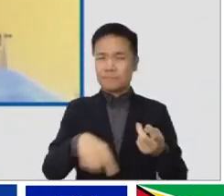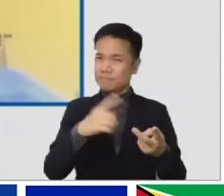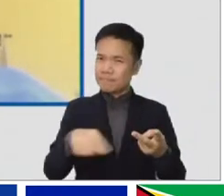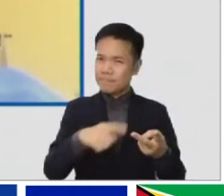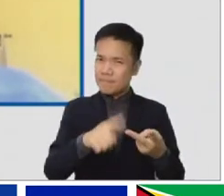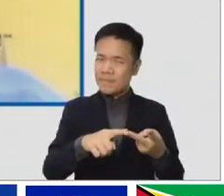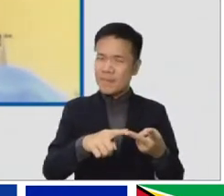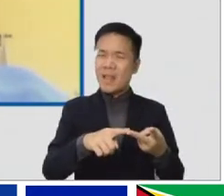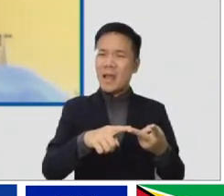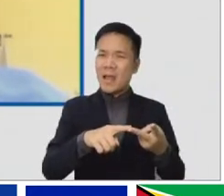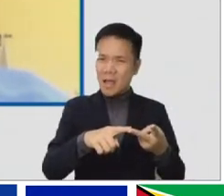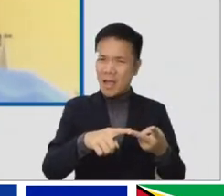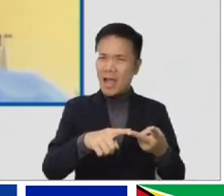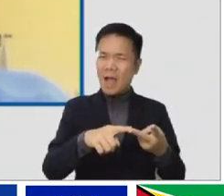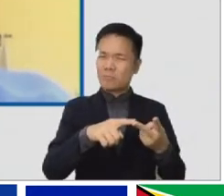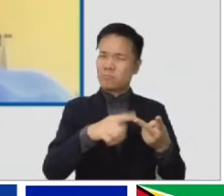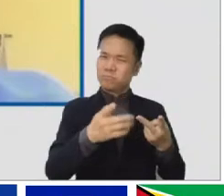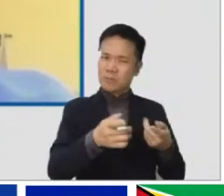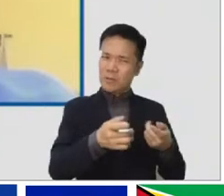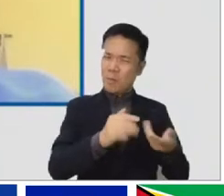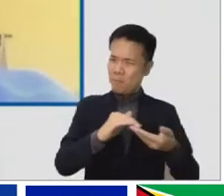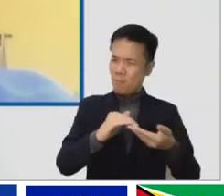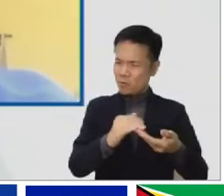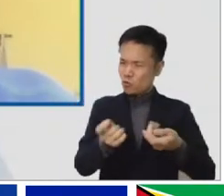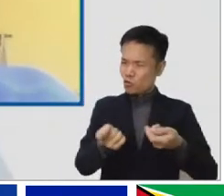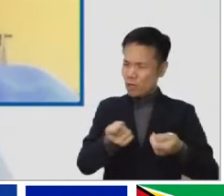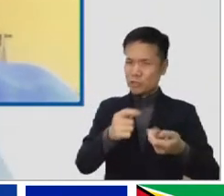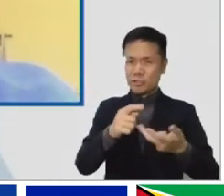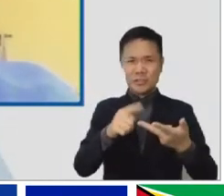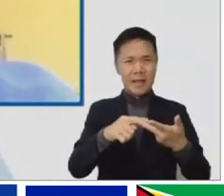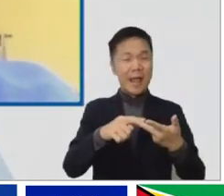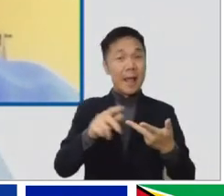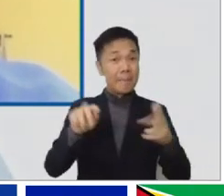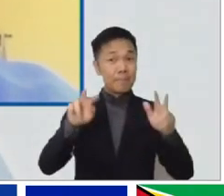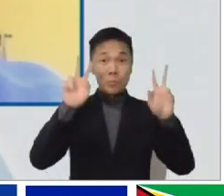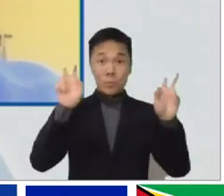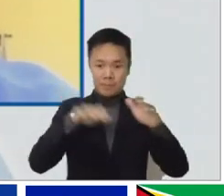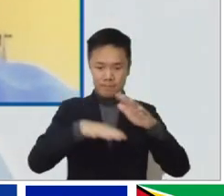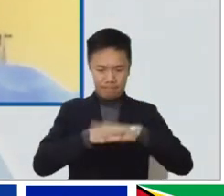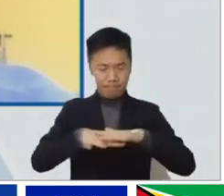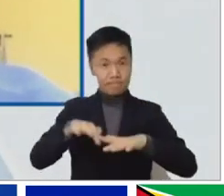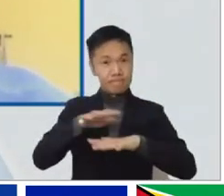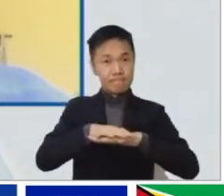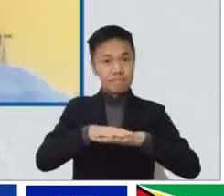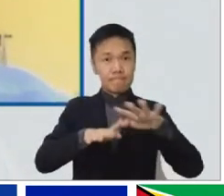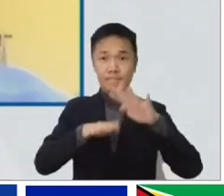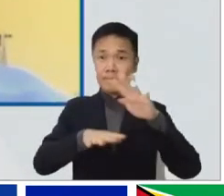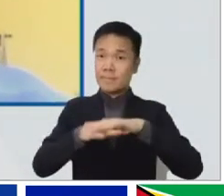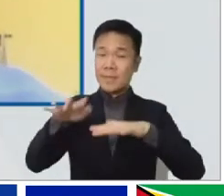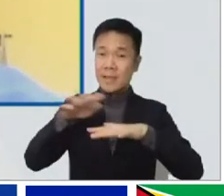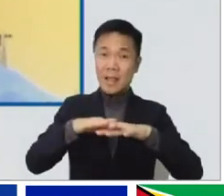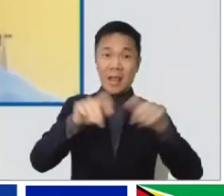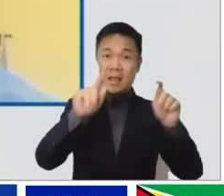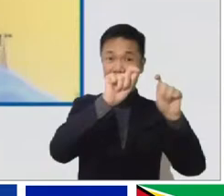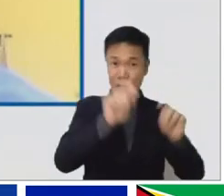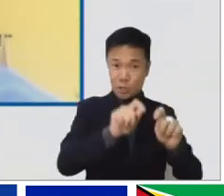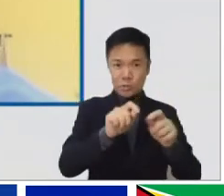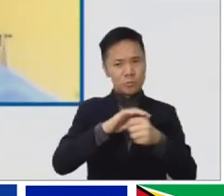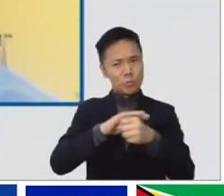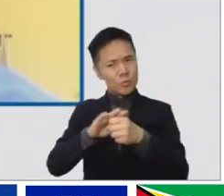structures, the intersectoral relations we have, the relations between international, national, regional and